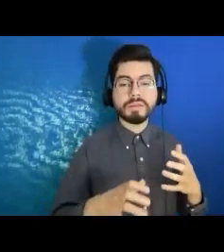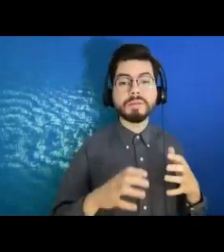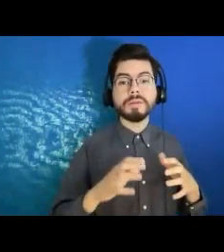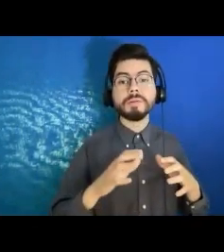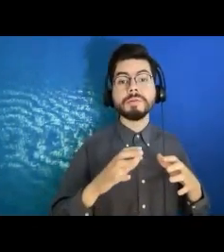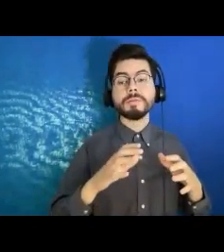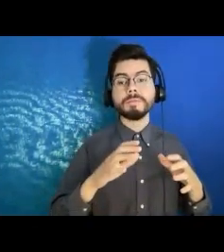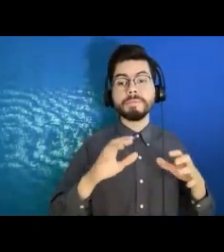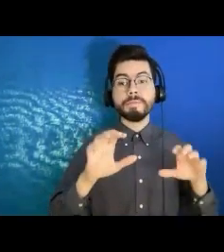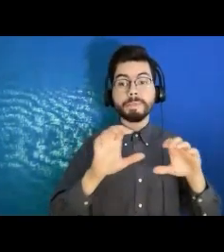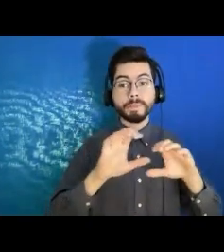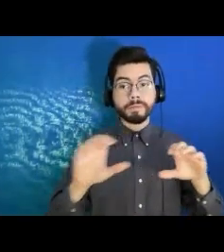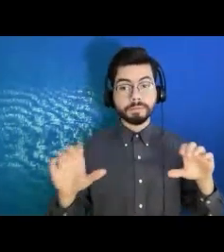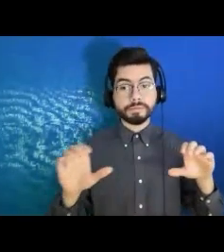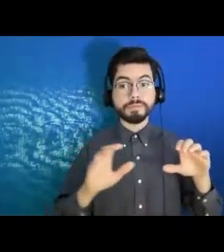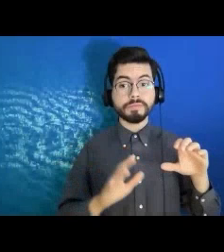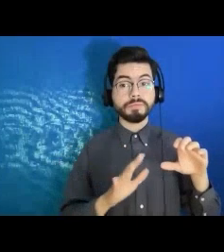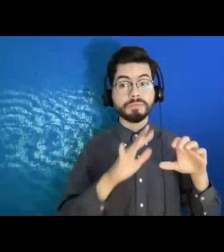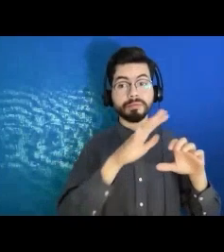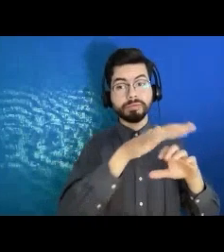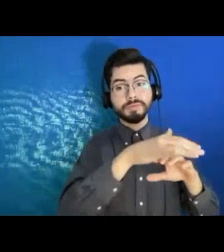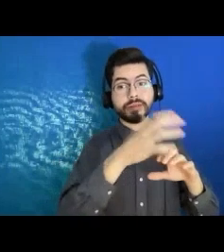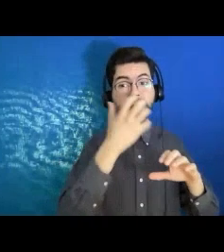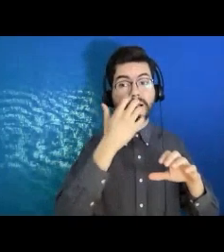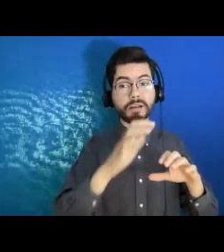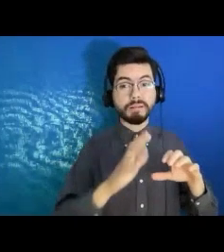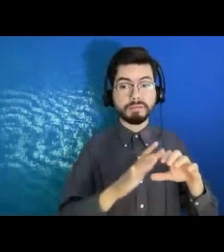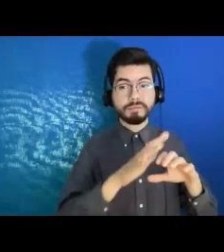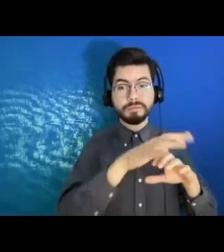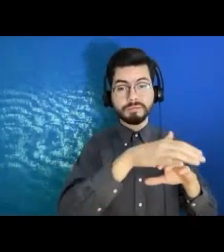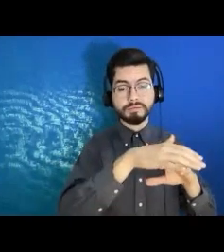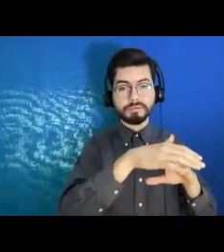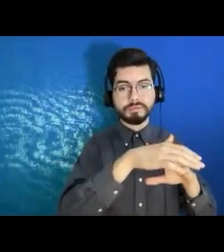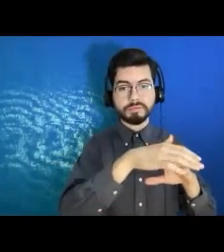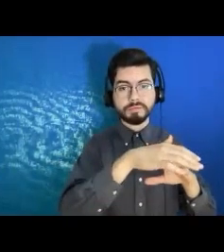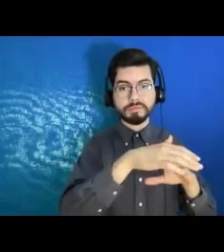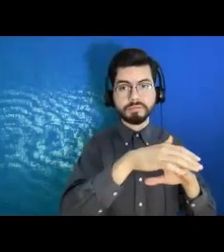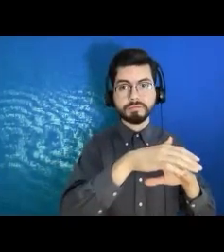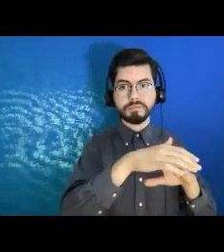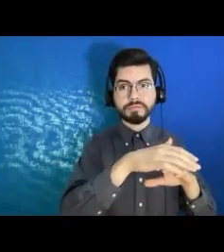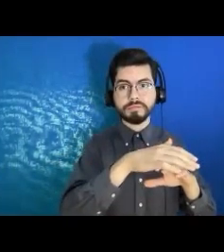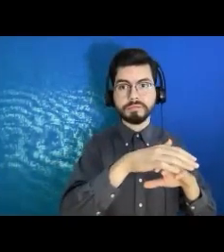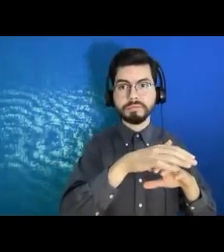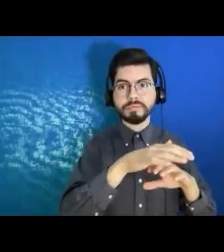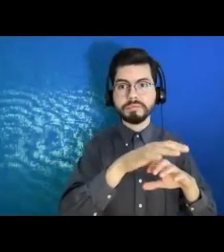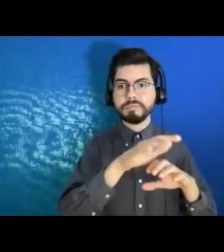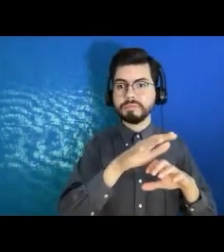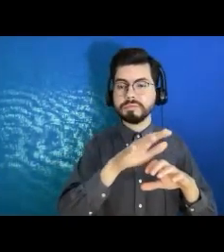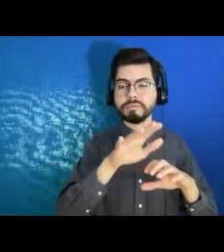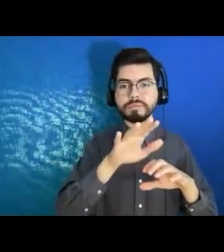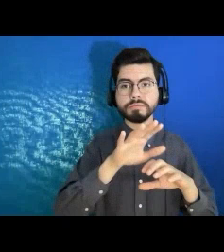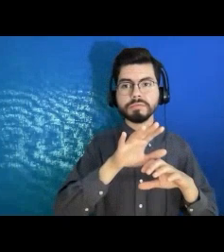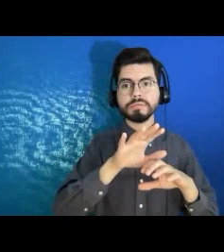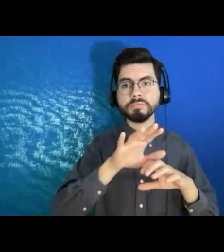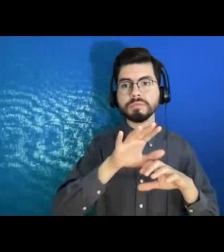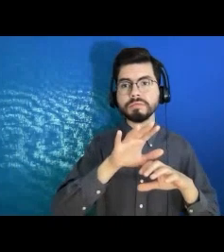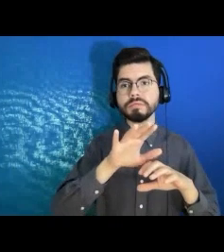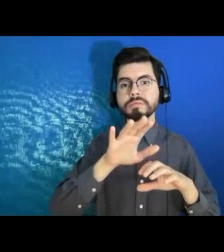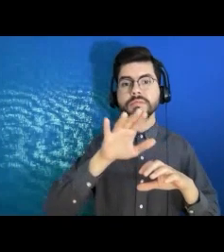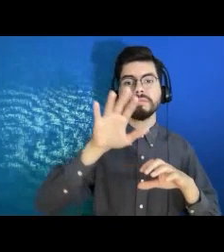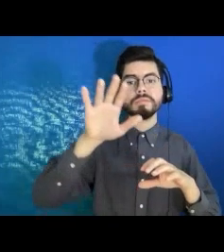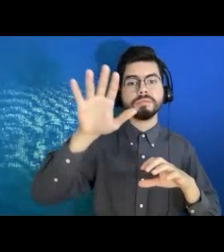which provides material into this. This in turn provides heat and material up into the